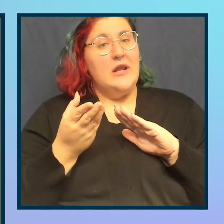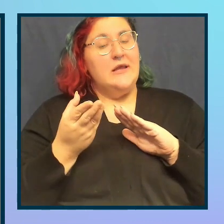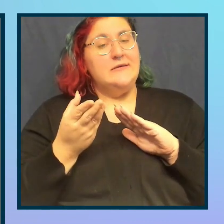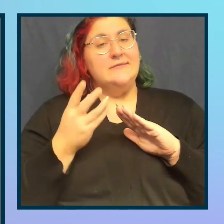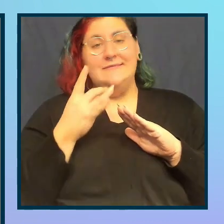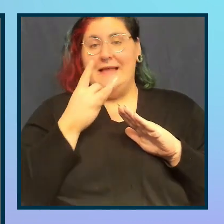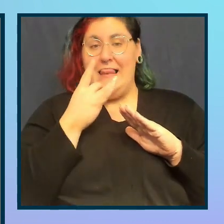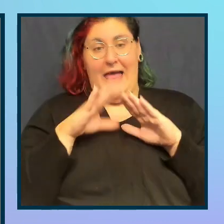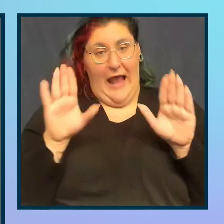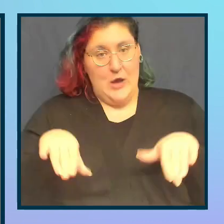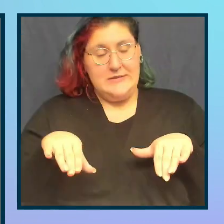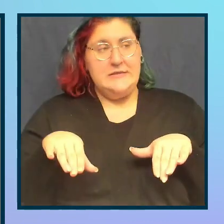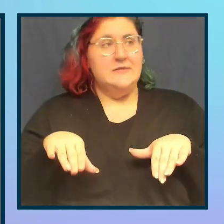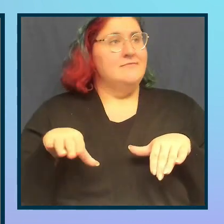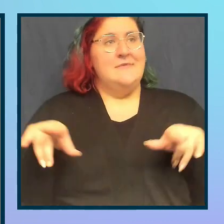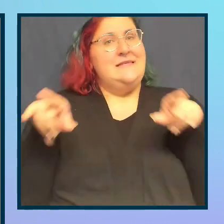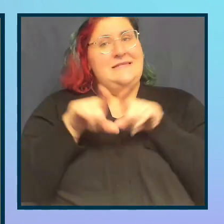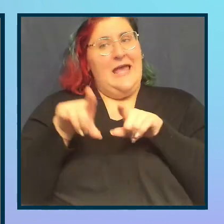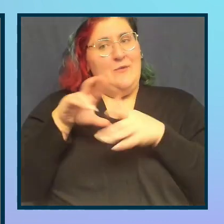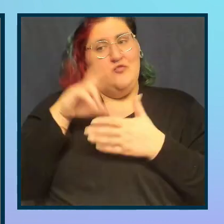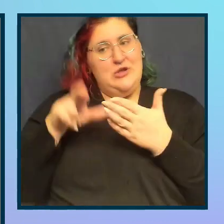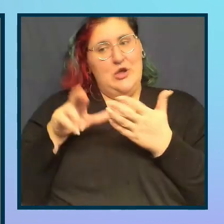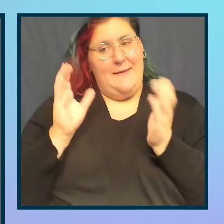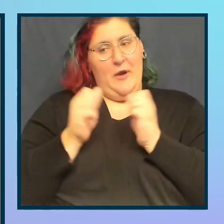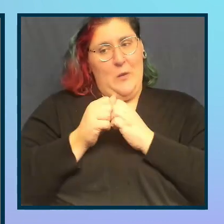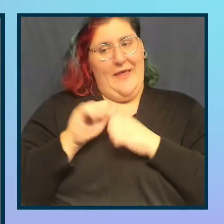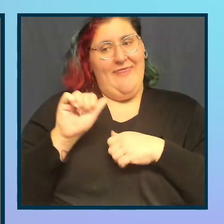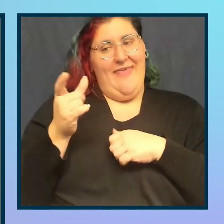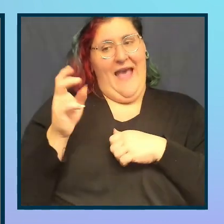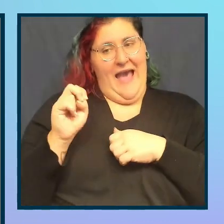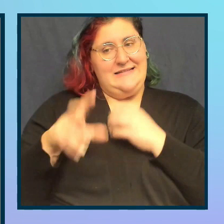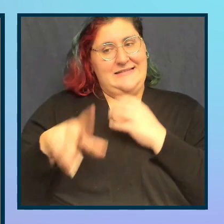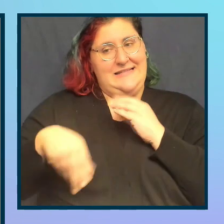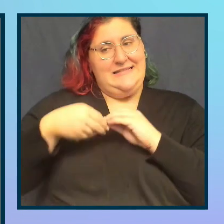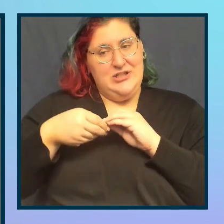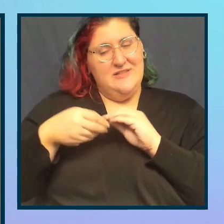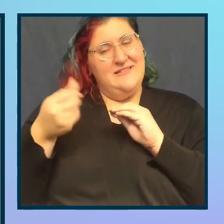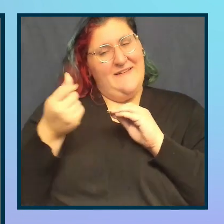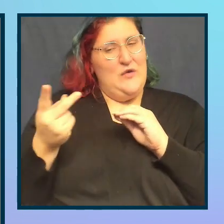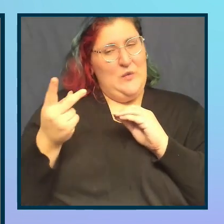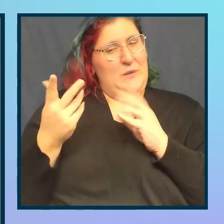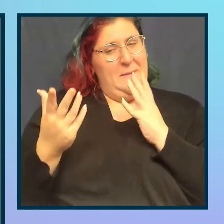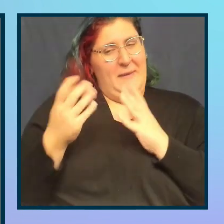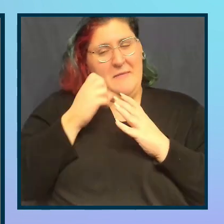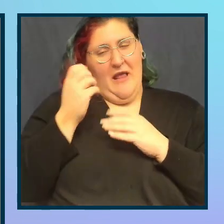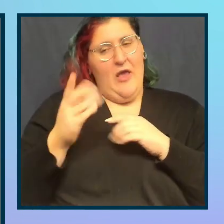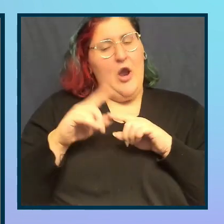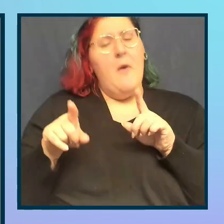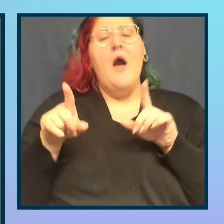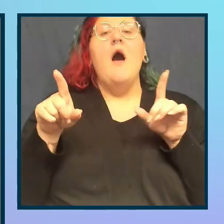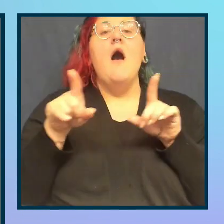results that you would get from the Axe extension, just with a few marked out. For Accessibility Insight, it is also built on Axe Core. There's